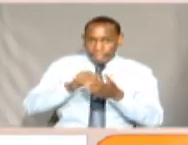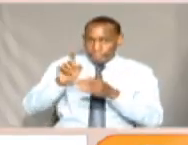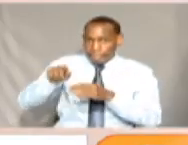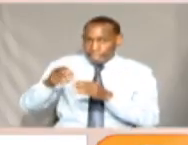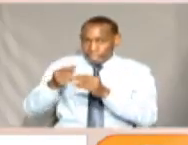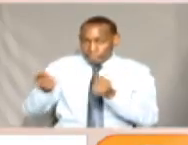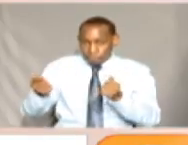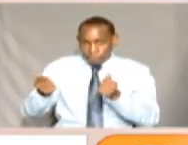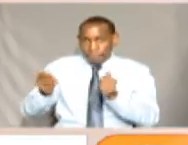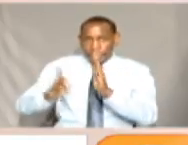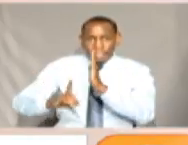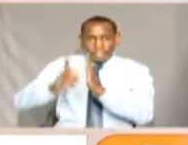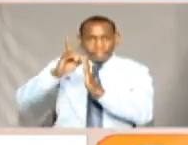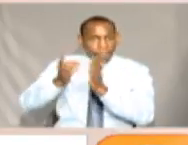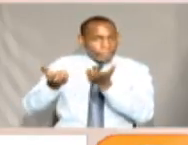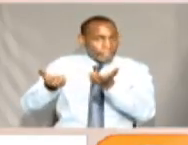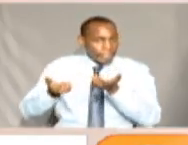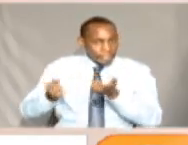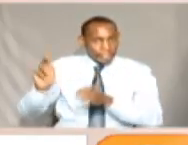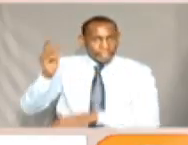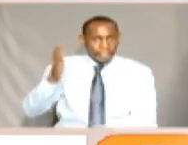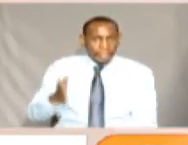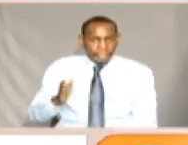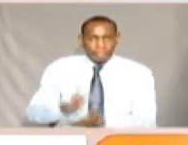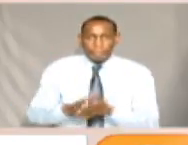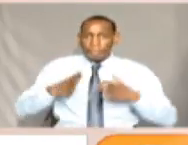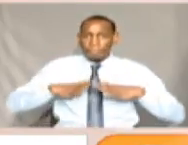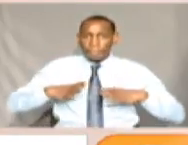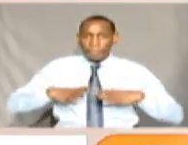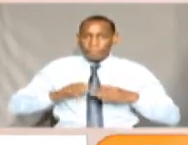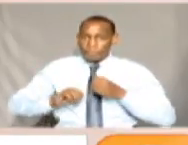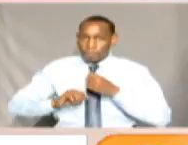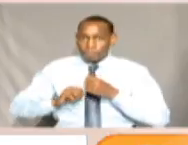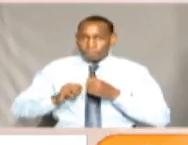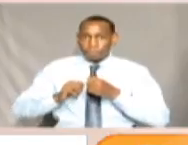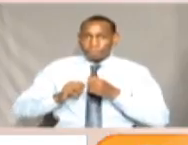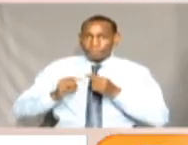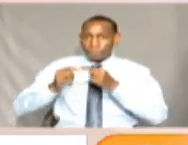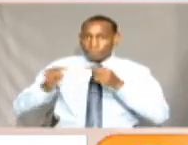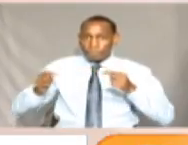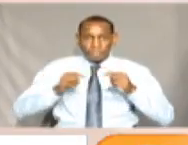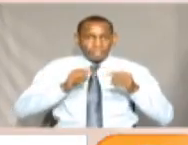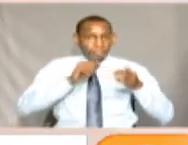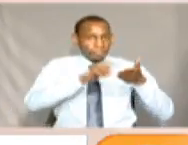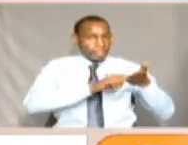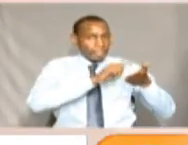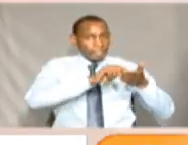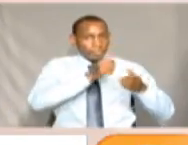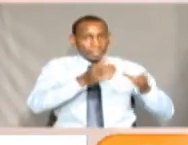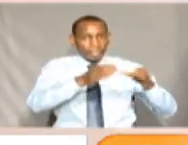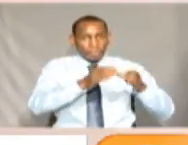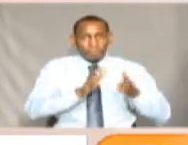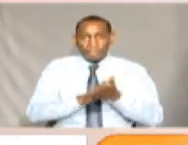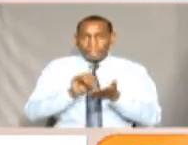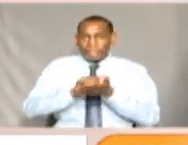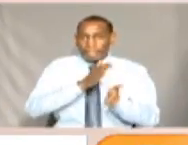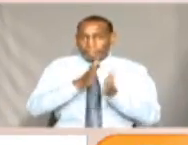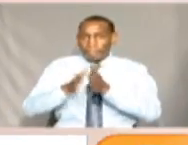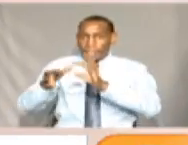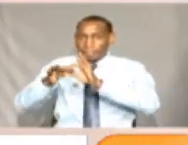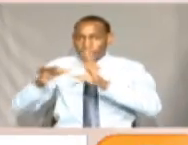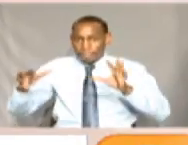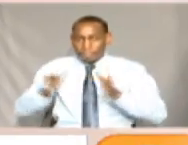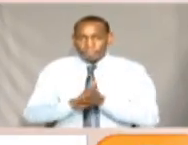the immediate development needs of Kenyans, while those supporting it accused their counterparts of sowing seeds of